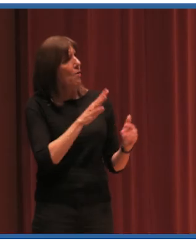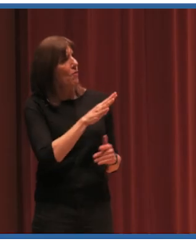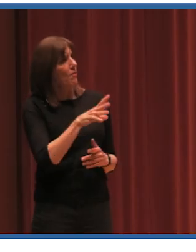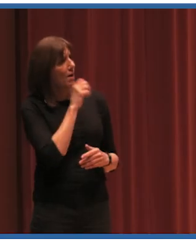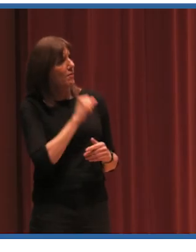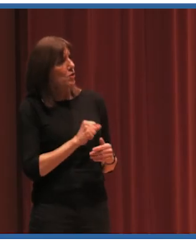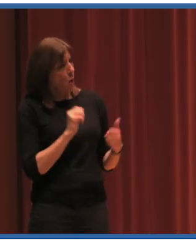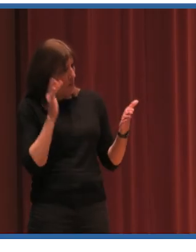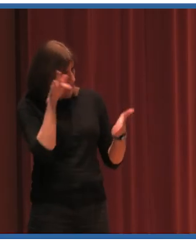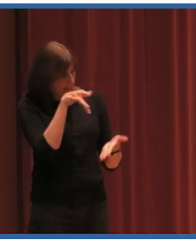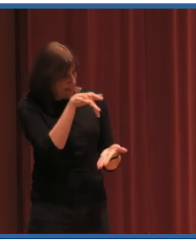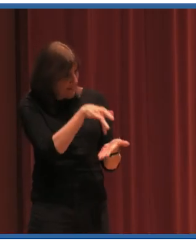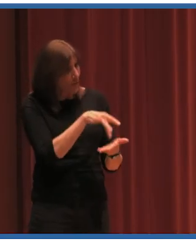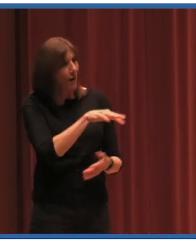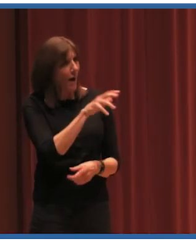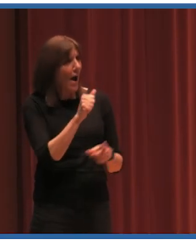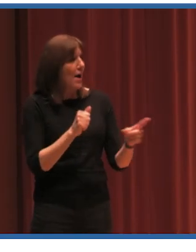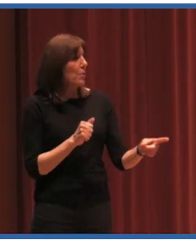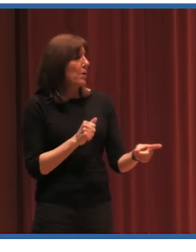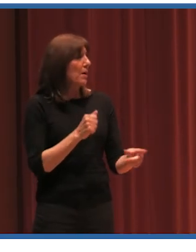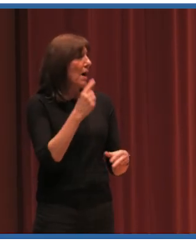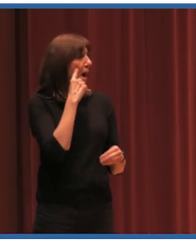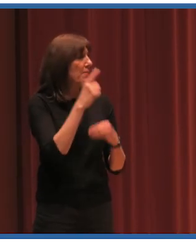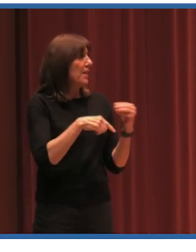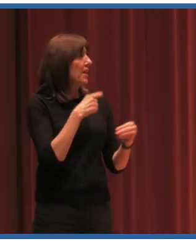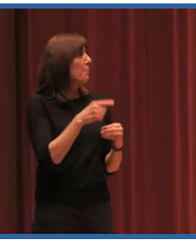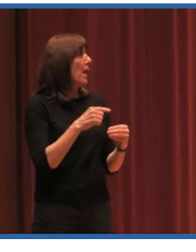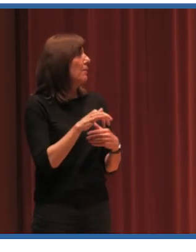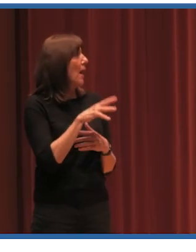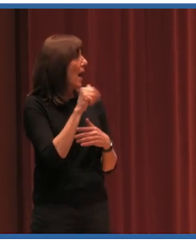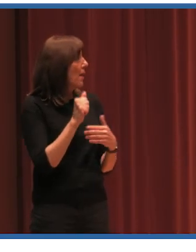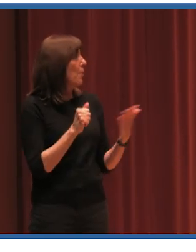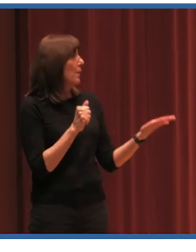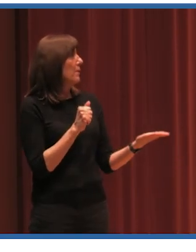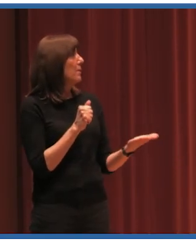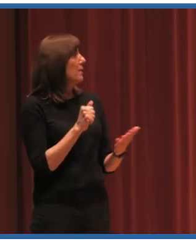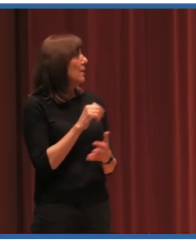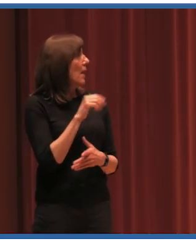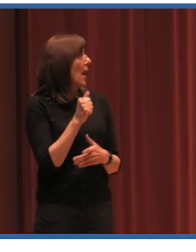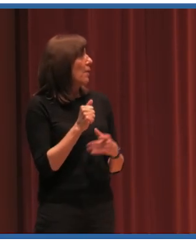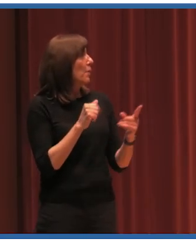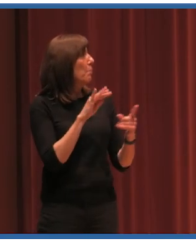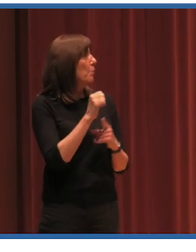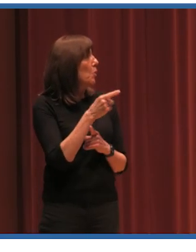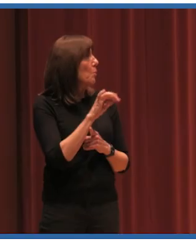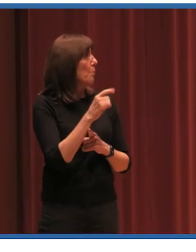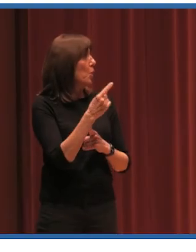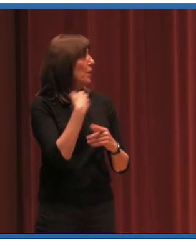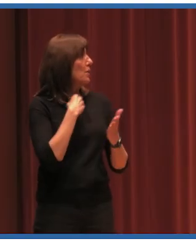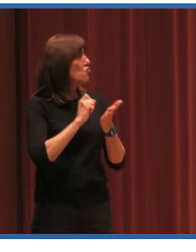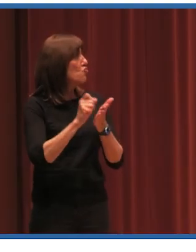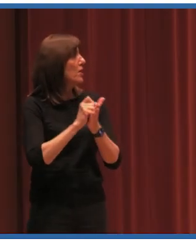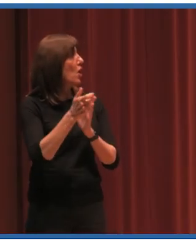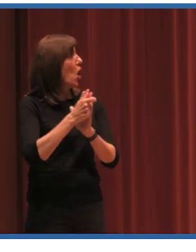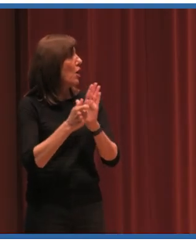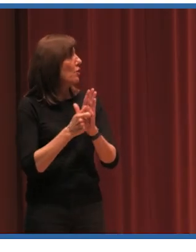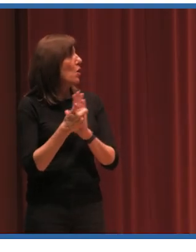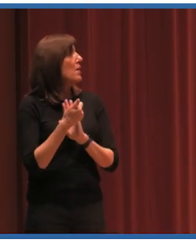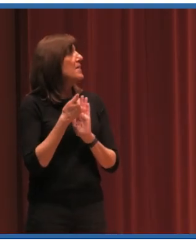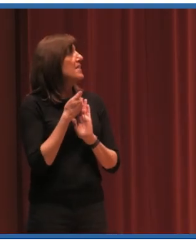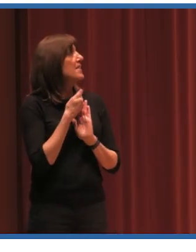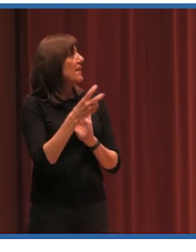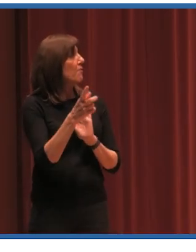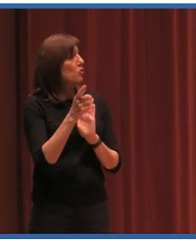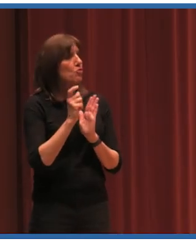written an article about cleaning up Iowa's water. The Guardian has written several posts or several stories about it. So Iowa's